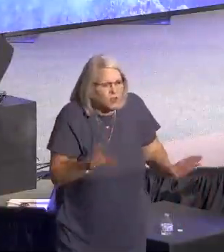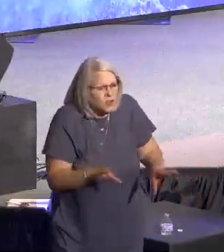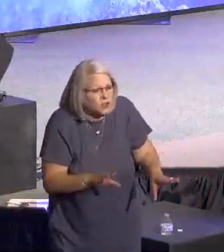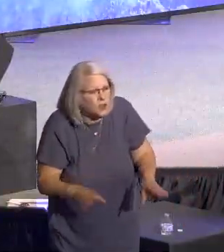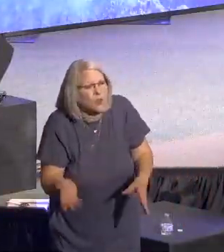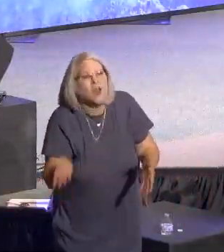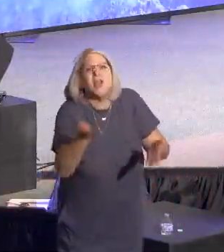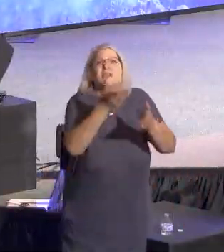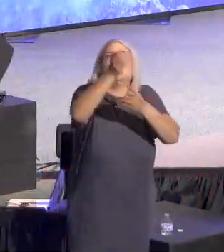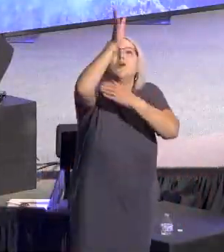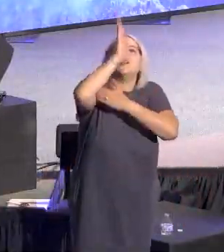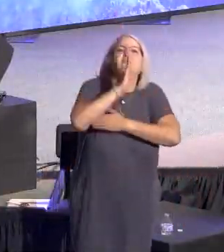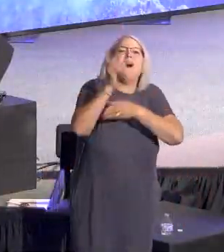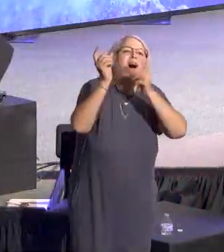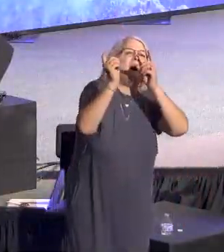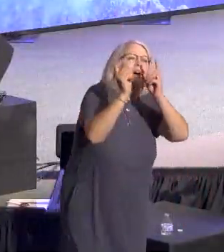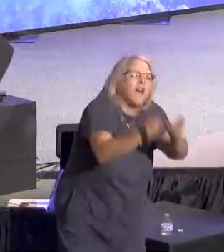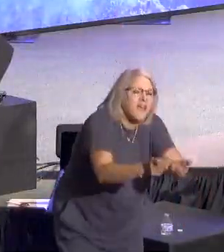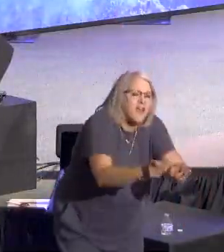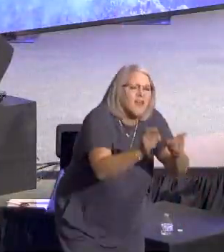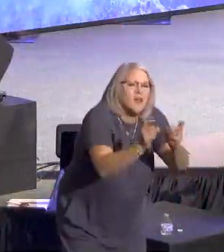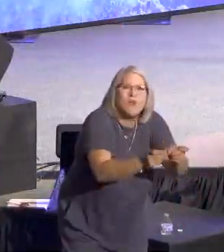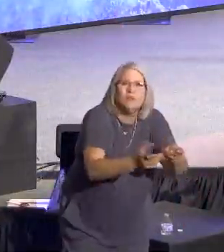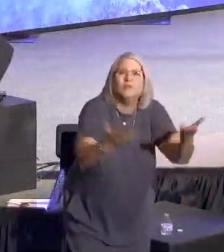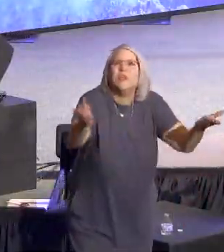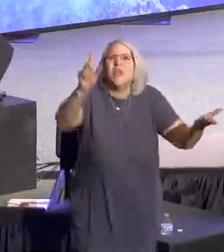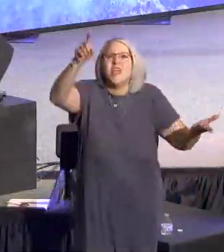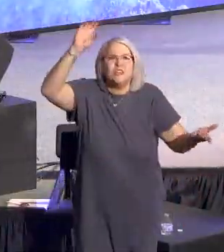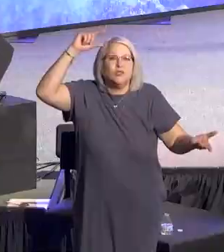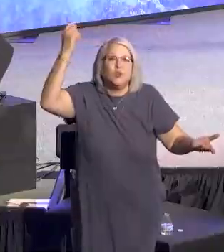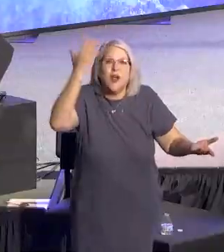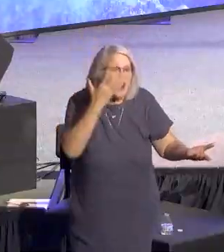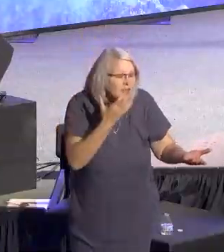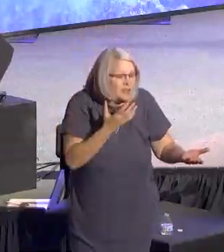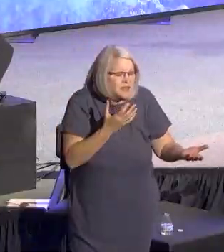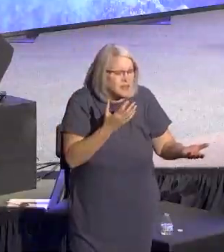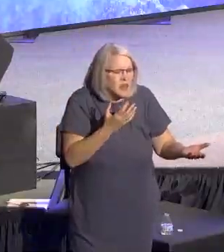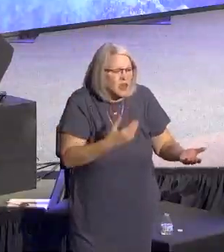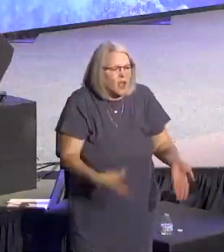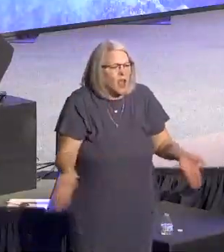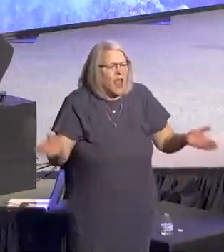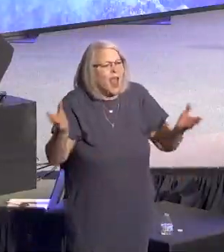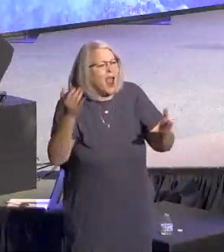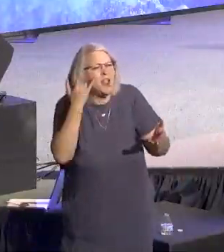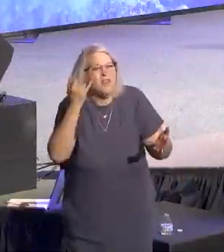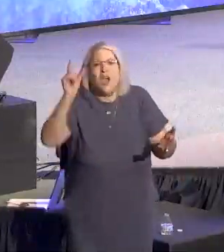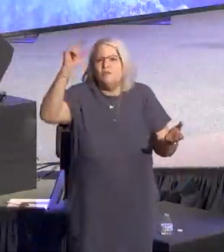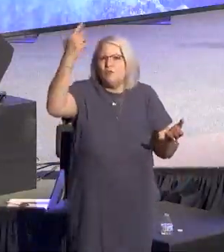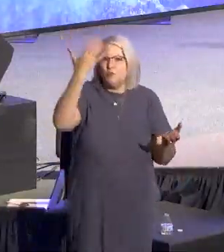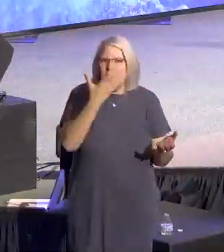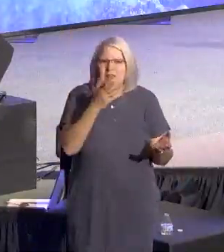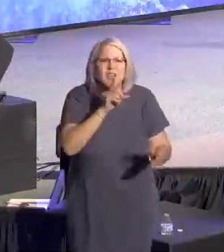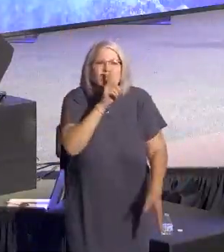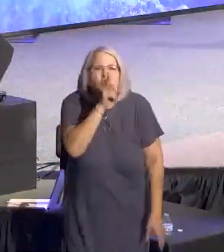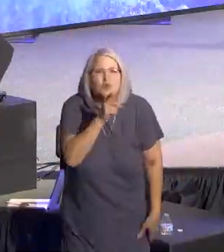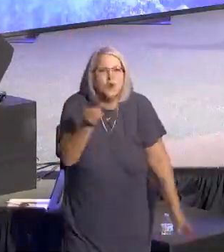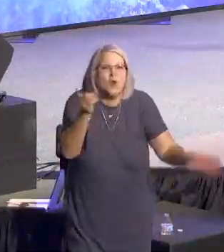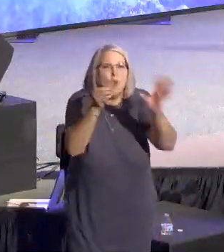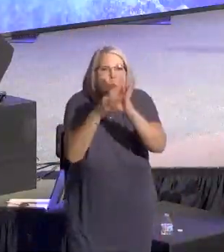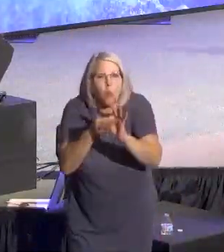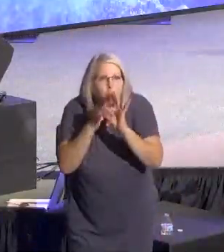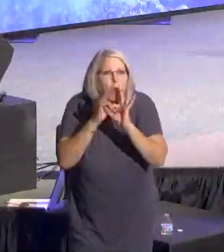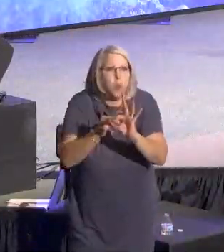to me. It's by his grace. And when you take grace and you put truth together with it, you know what you